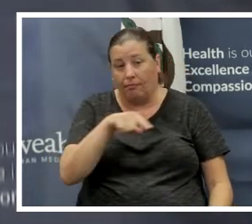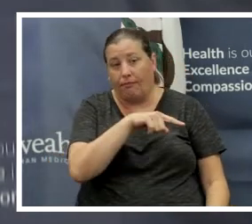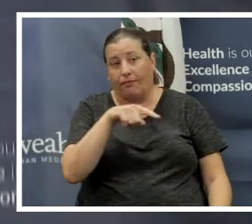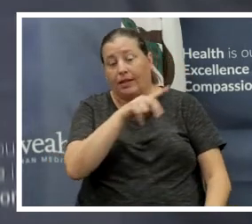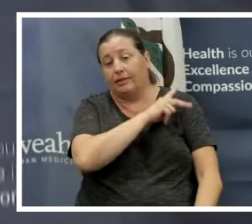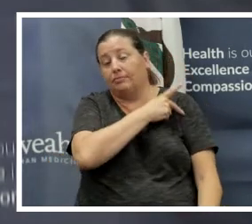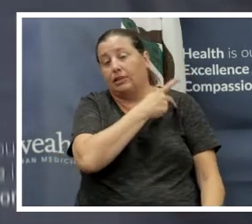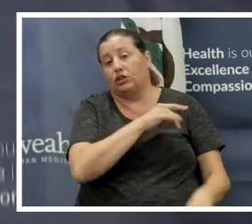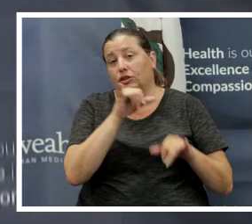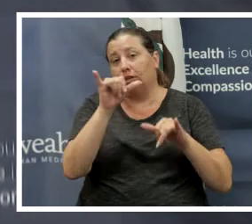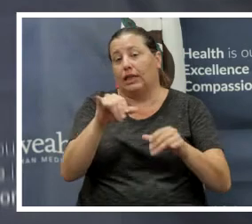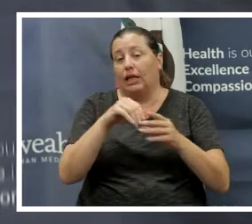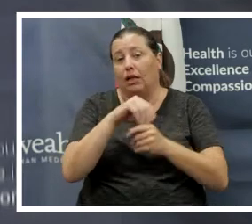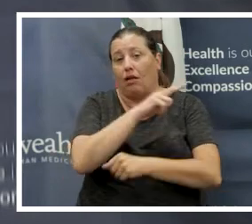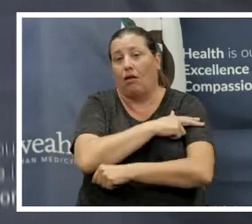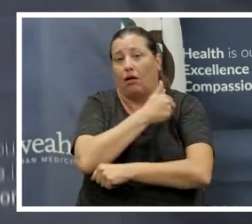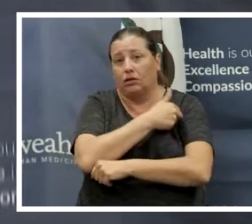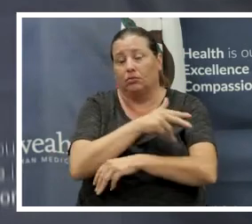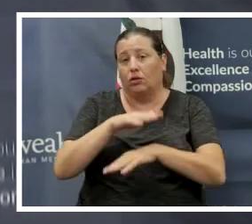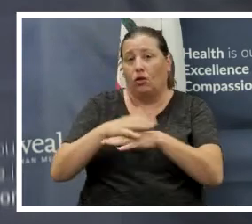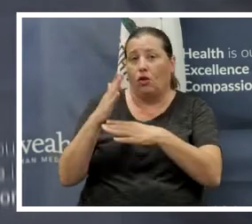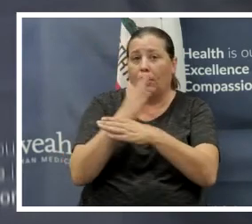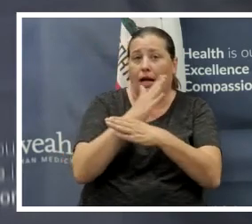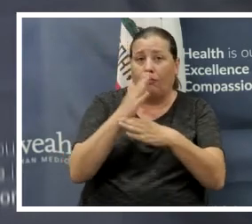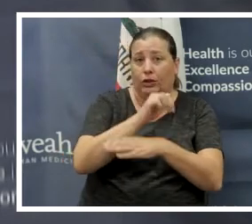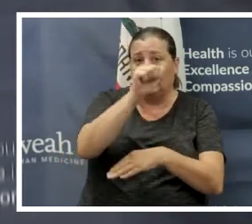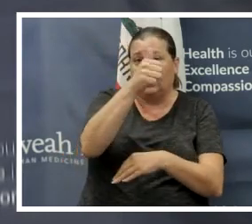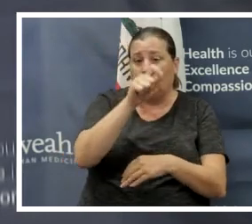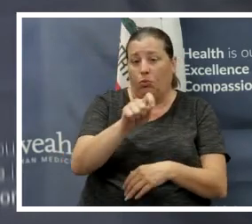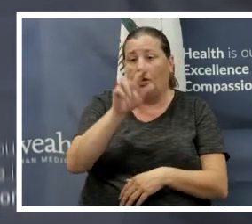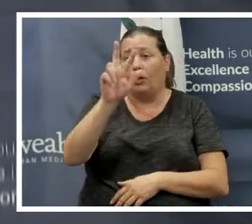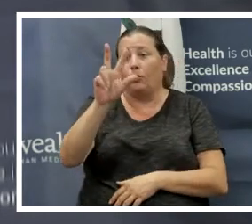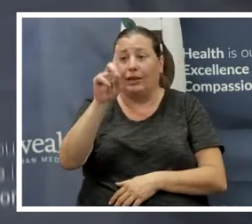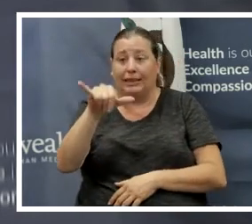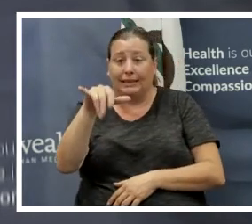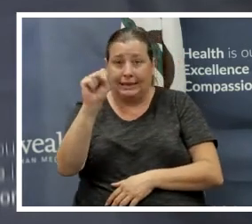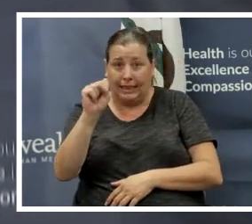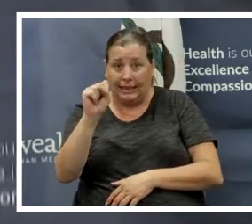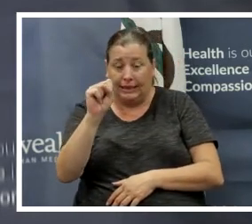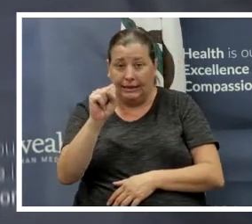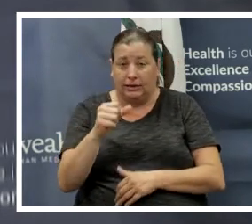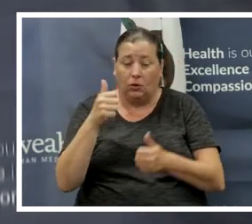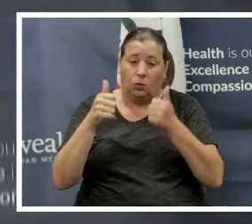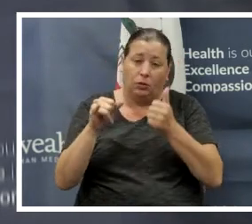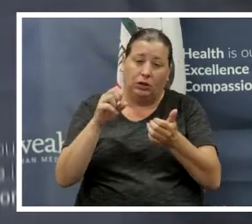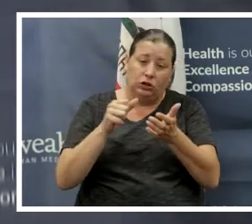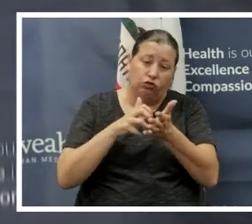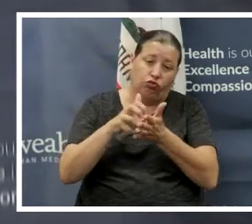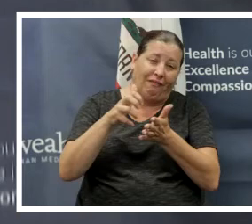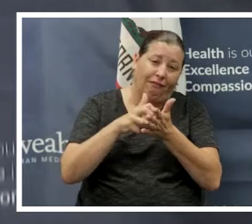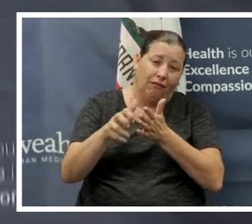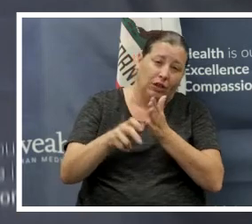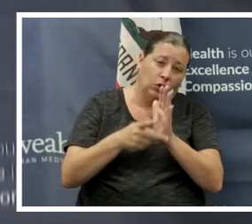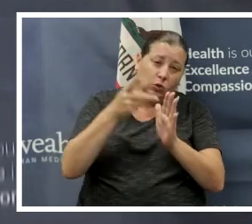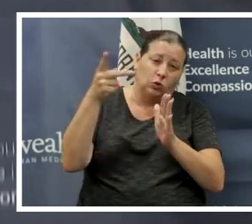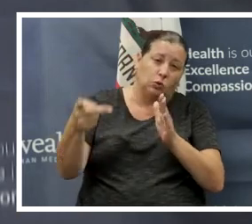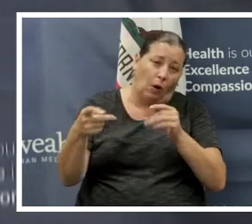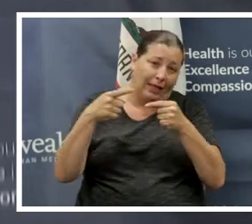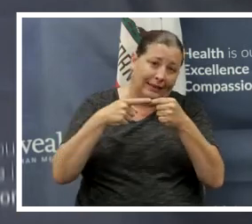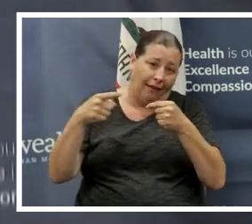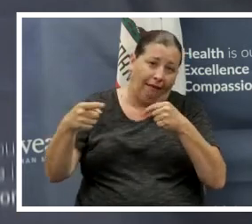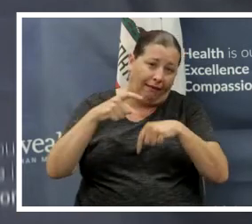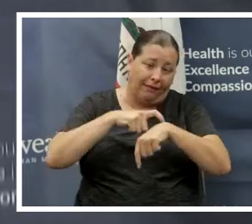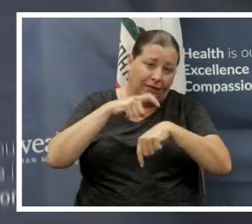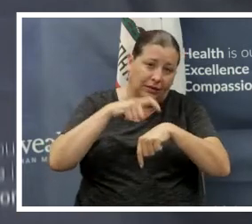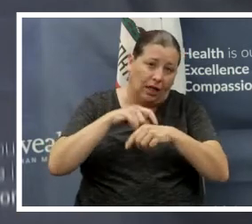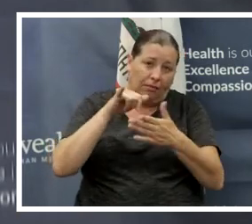on average 10.3 days over the course of their stay, which is roughly twice the length of time